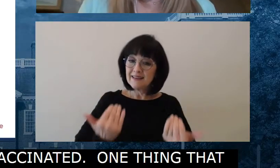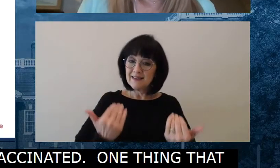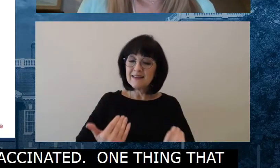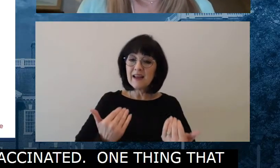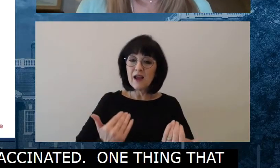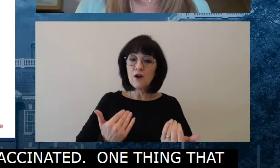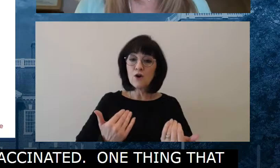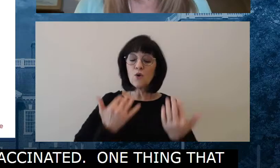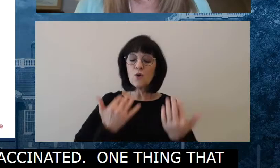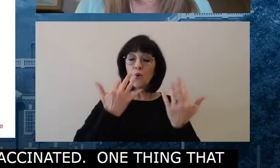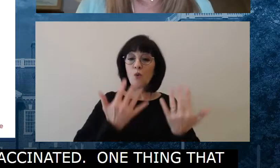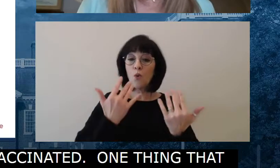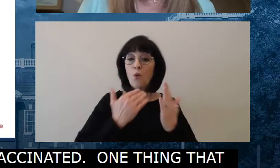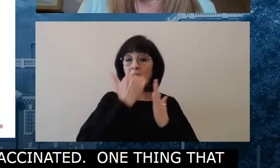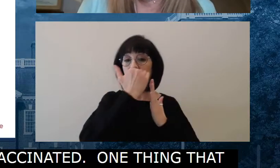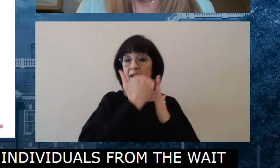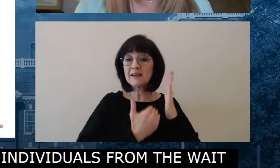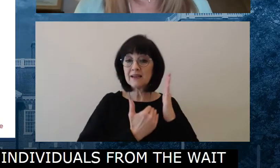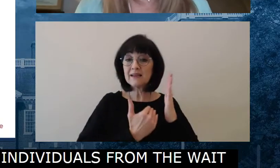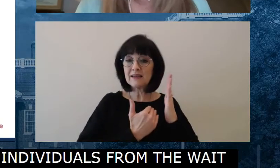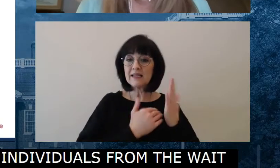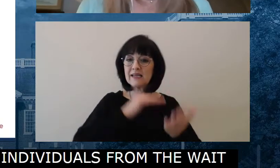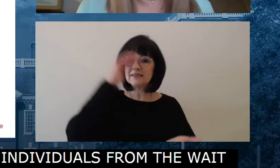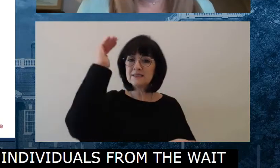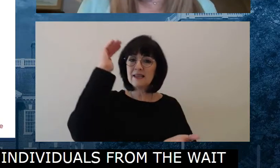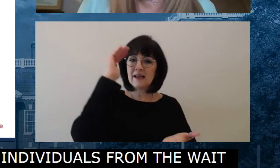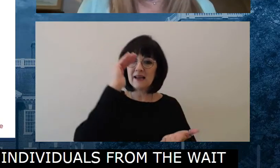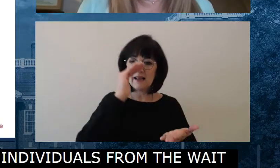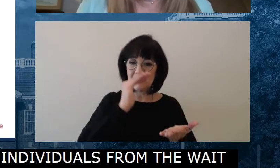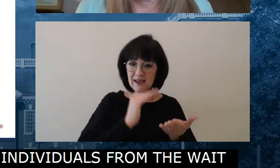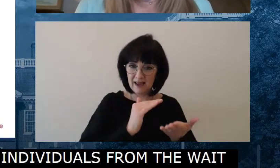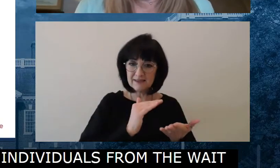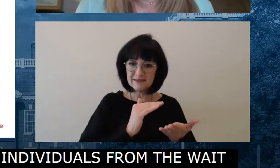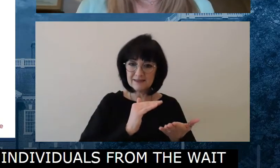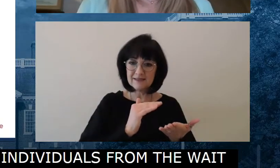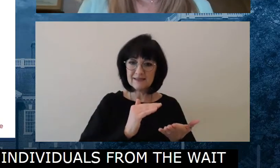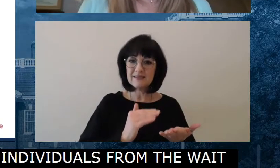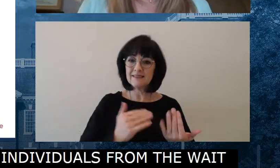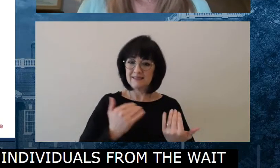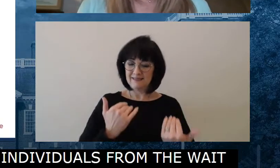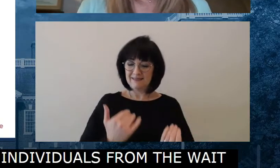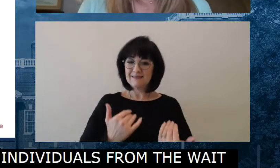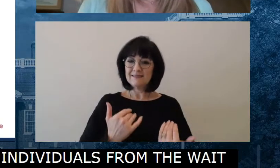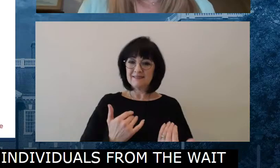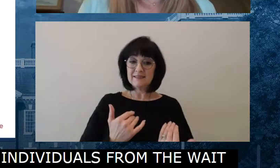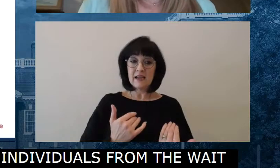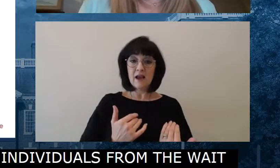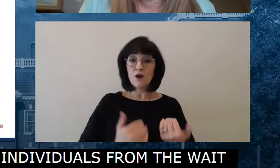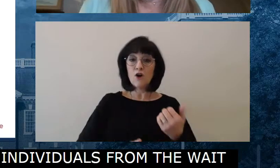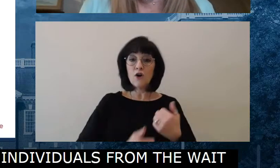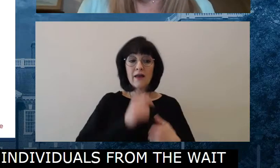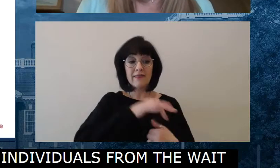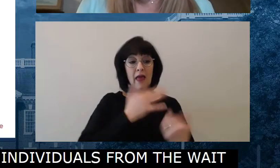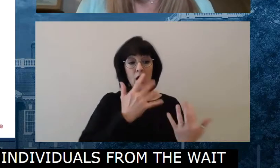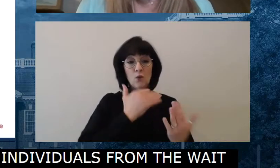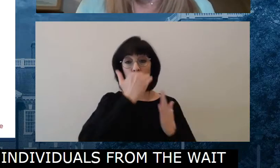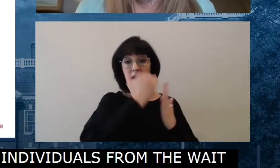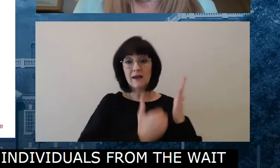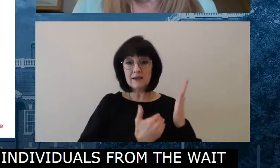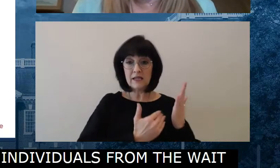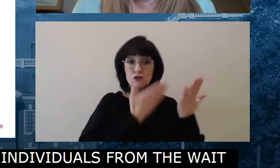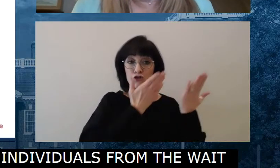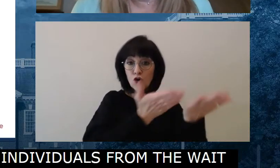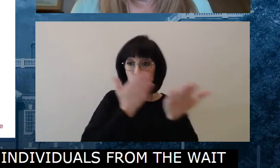up for a vaccine. Everybody now on that wait list has received opportunity